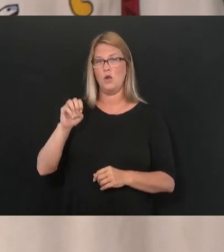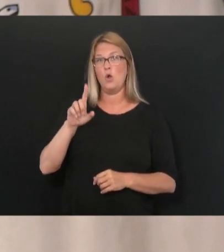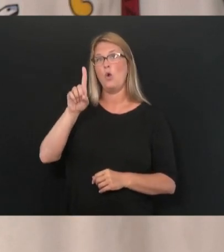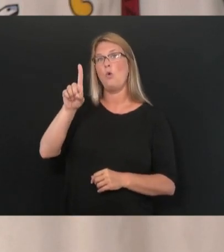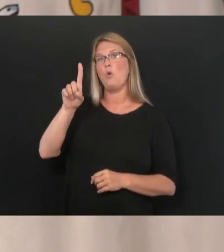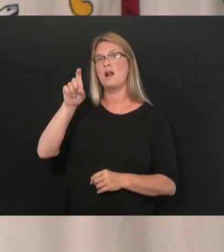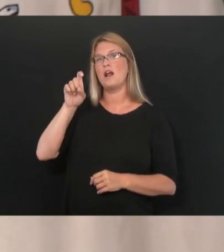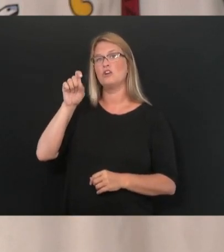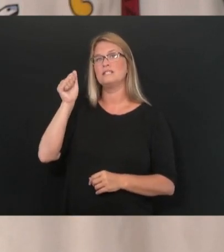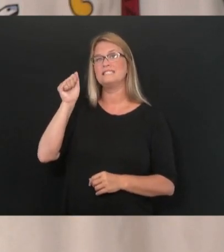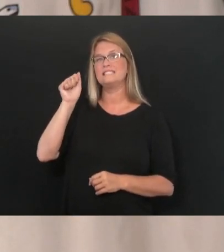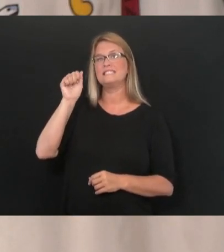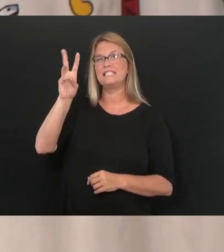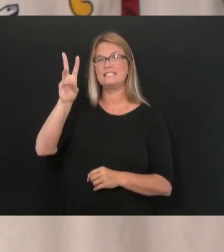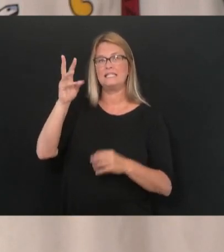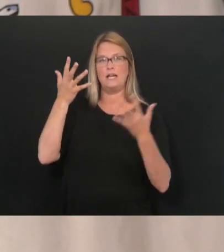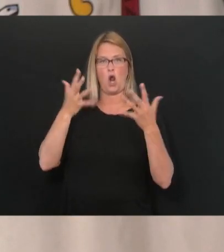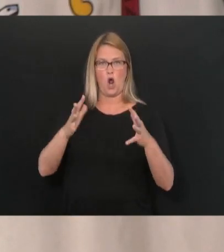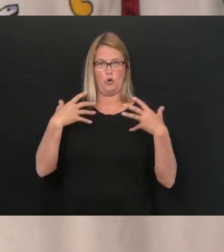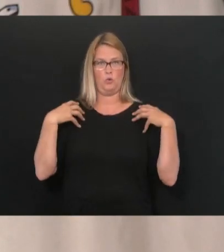116 have recovered.